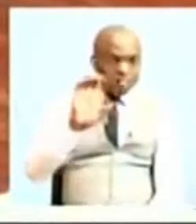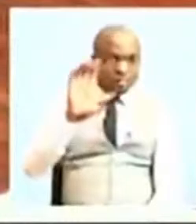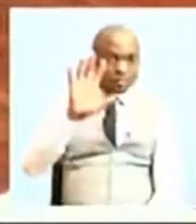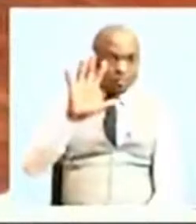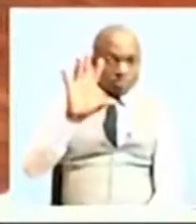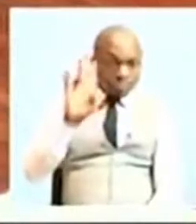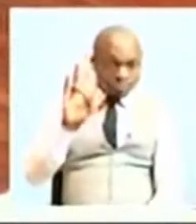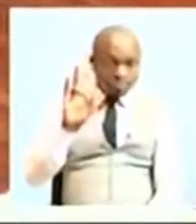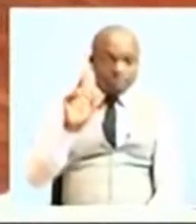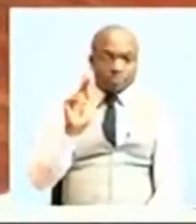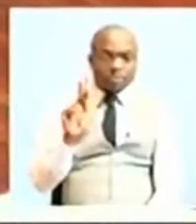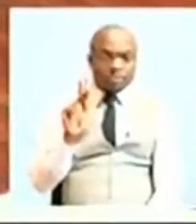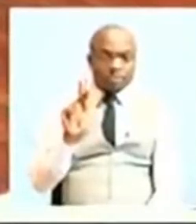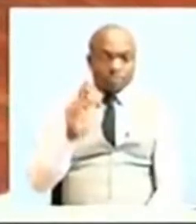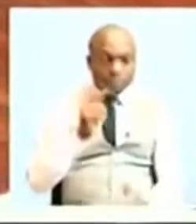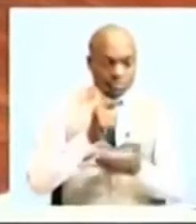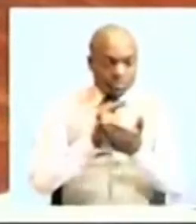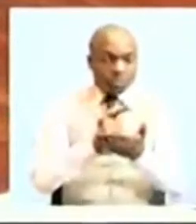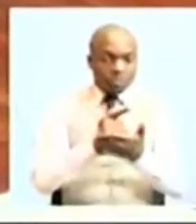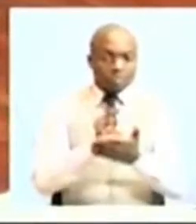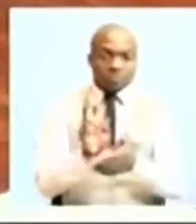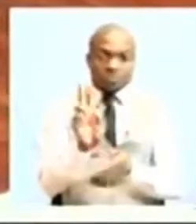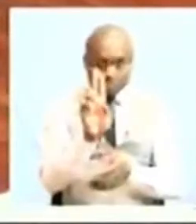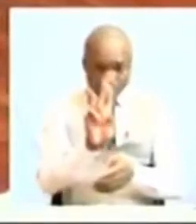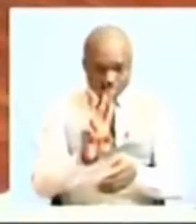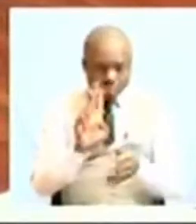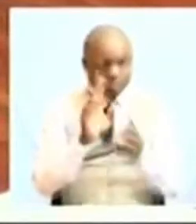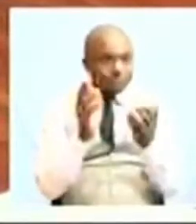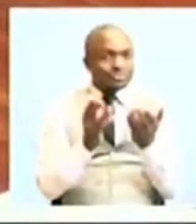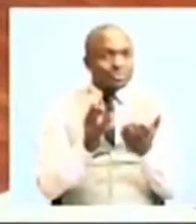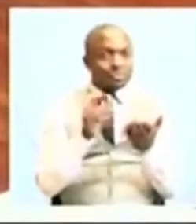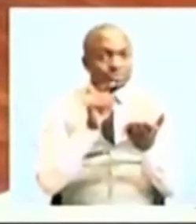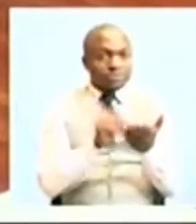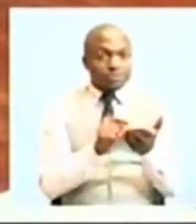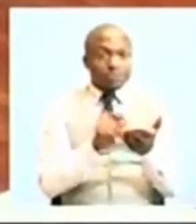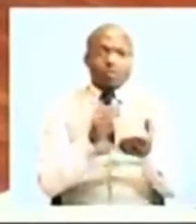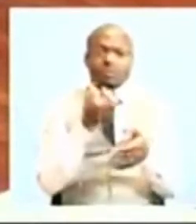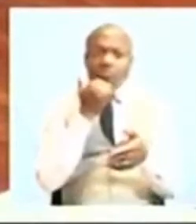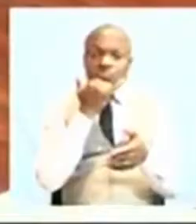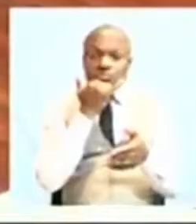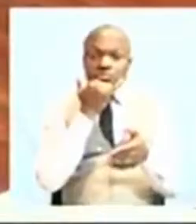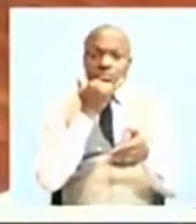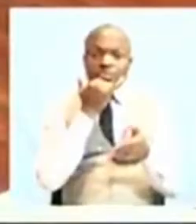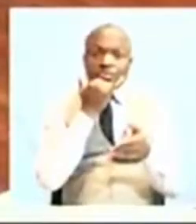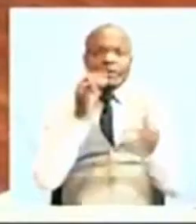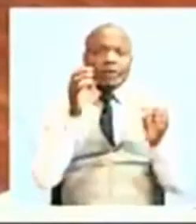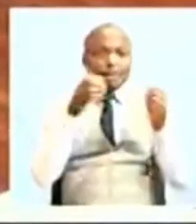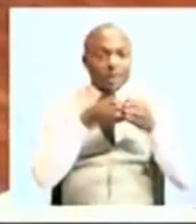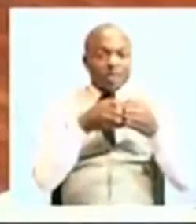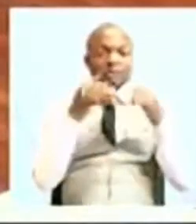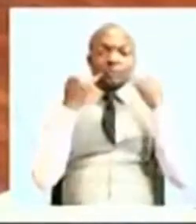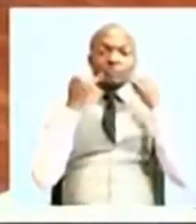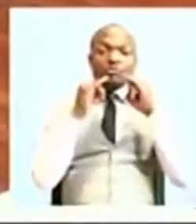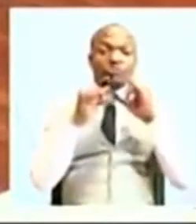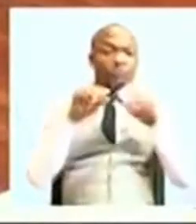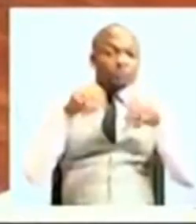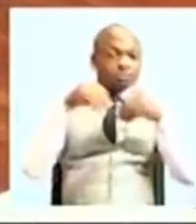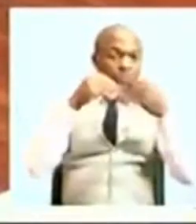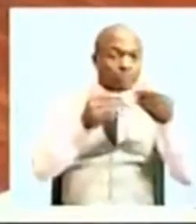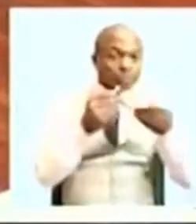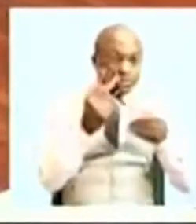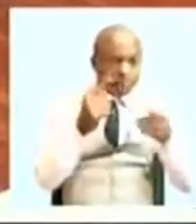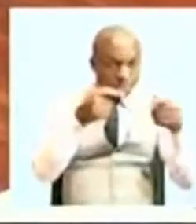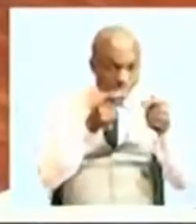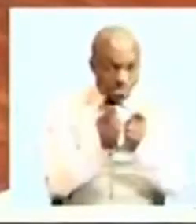60,257 kwacha of the grants was not spent. This was due to incorrect banking details submitted by 2 clubs, which resulted in